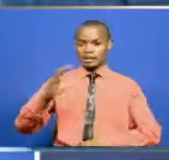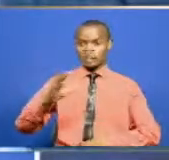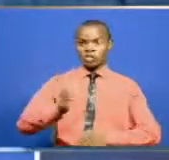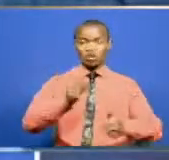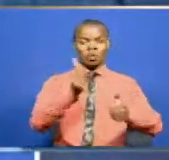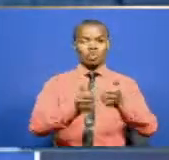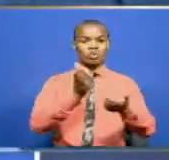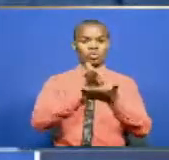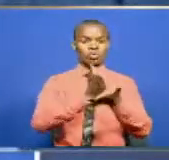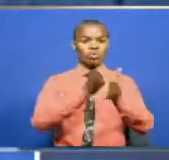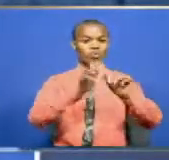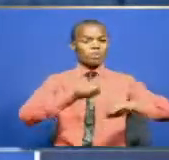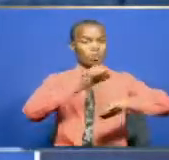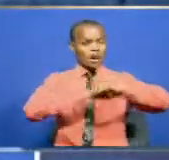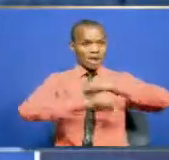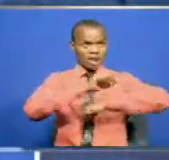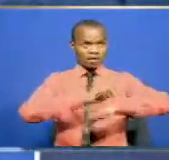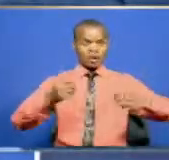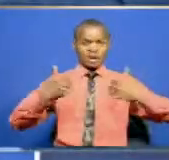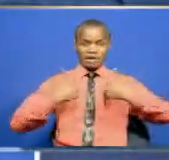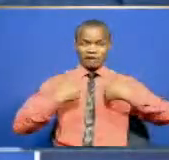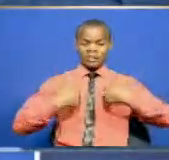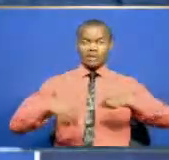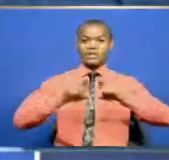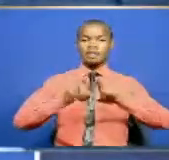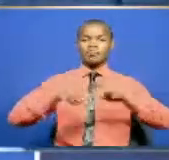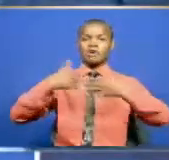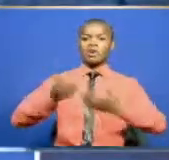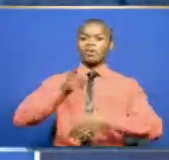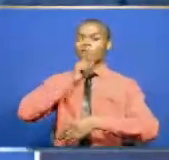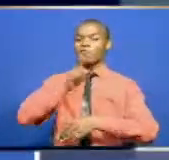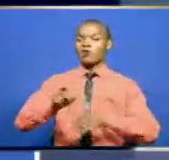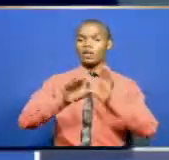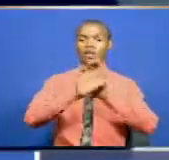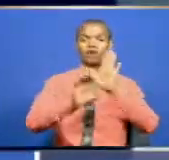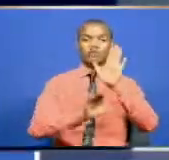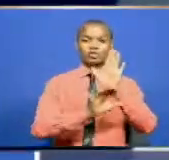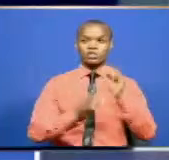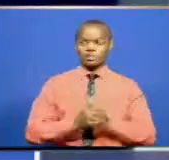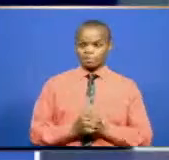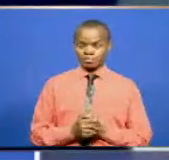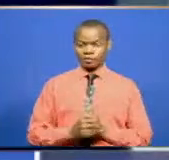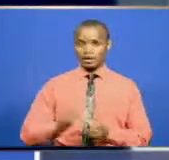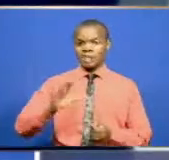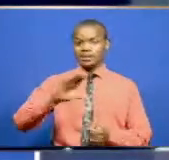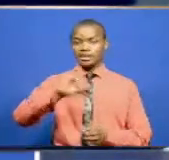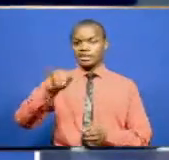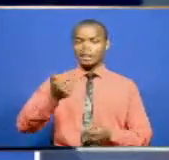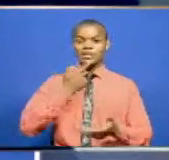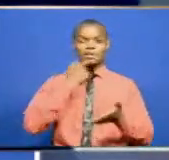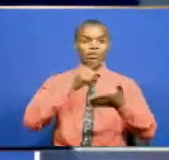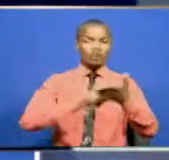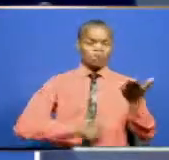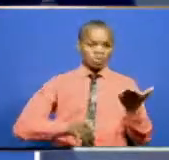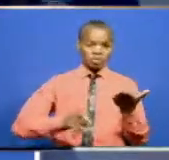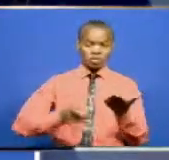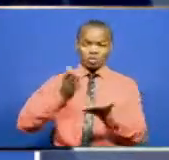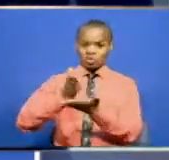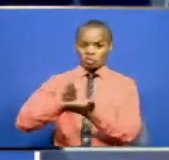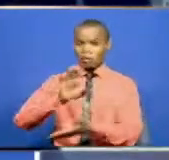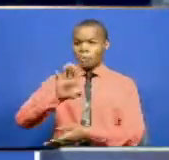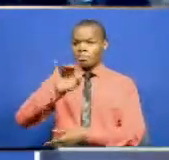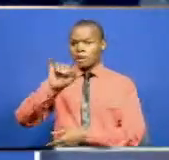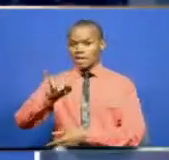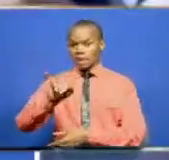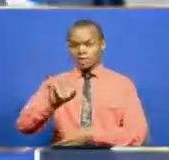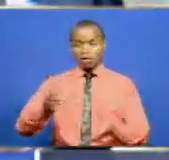take appropriate action as authorized by the Constitution. Maraga said, though the BBI Secretariat has closed the window